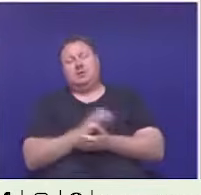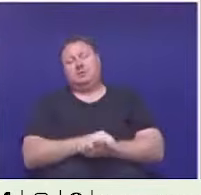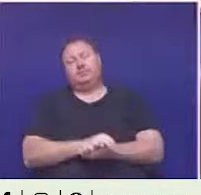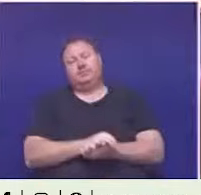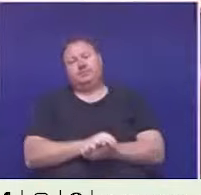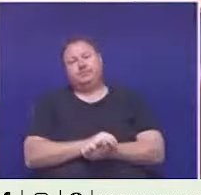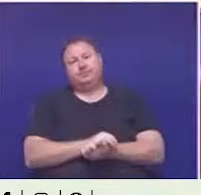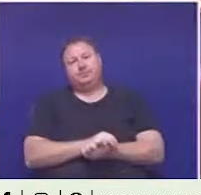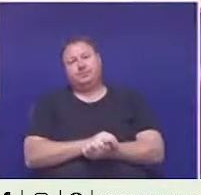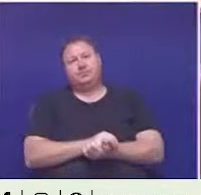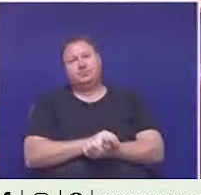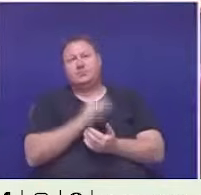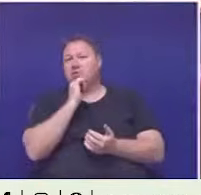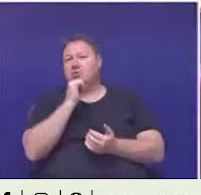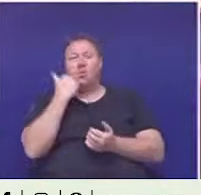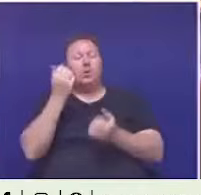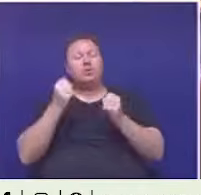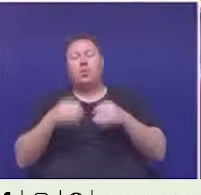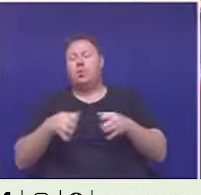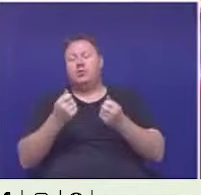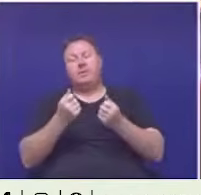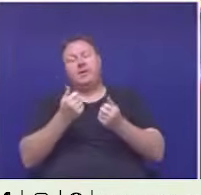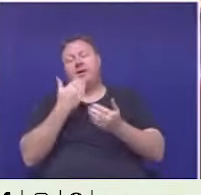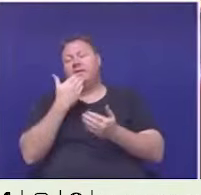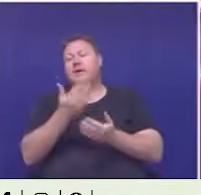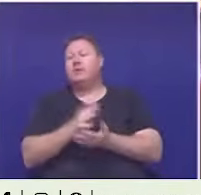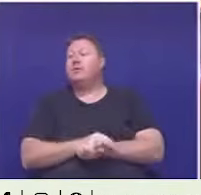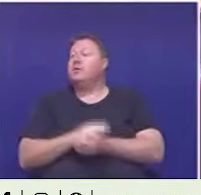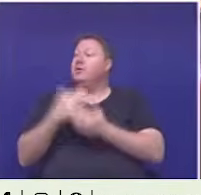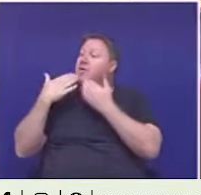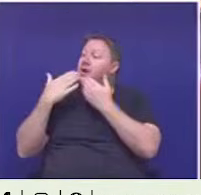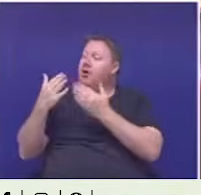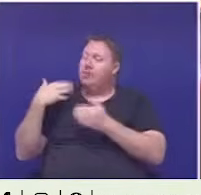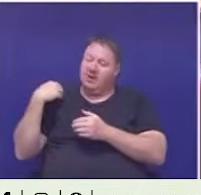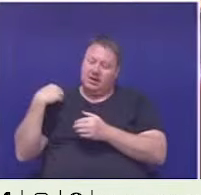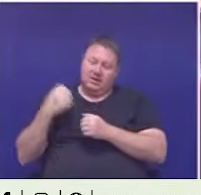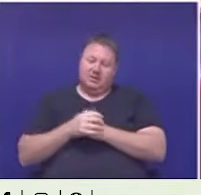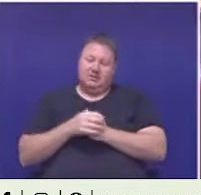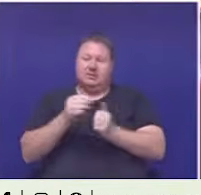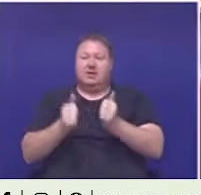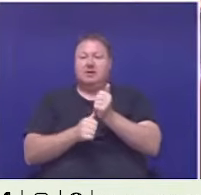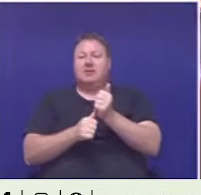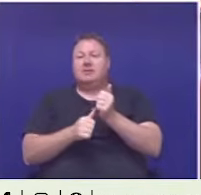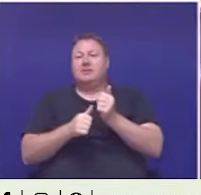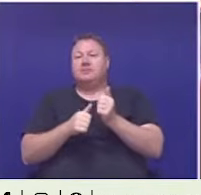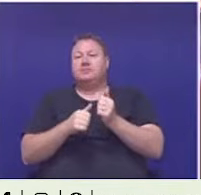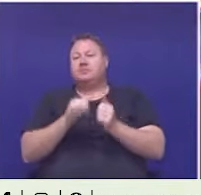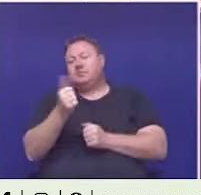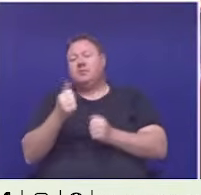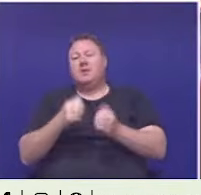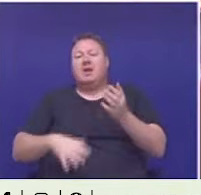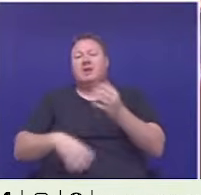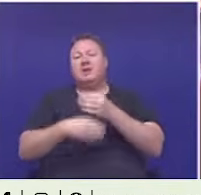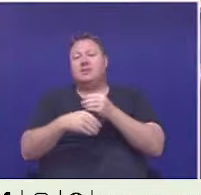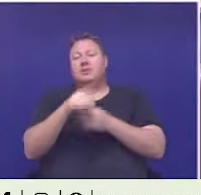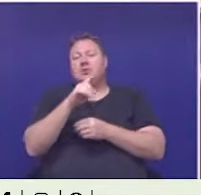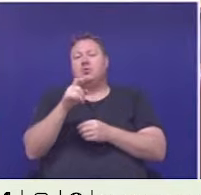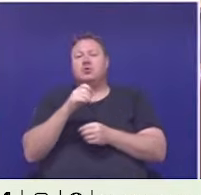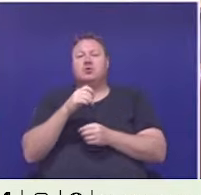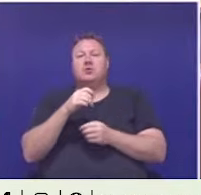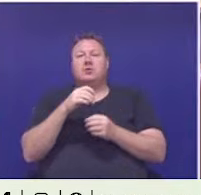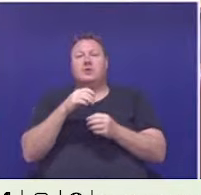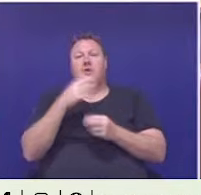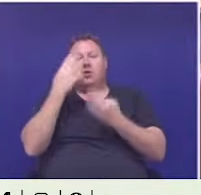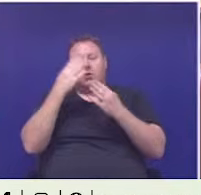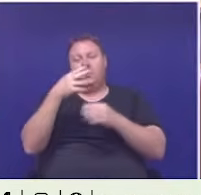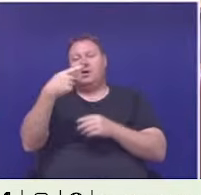you, sir. Thank you very much, Minister. The next supplementary question will be posed by the Honourable Gericke. Thank